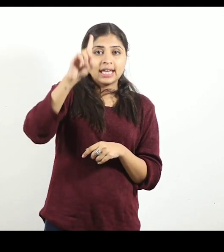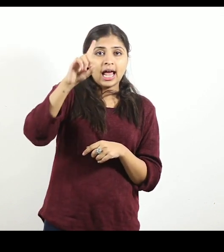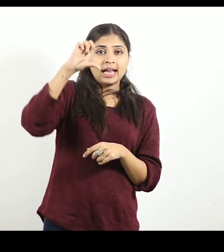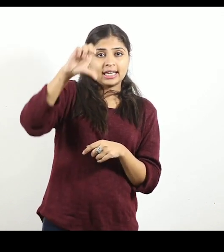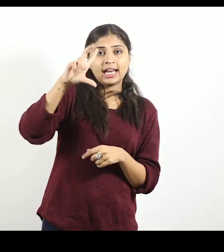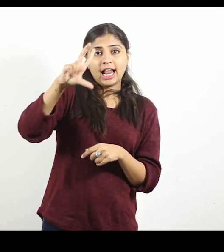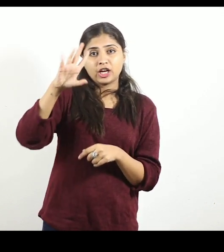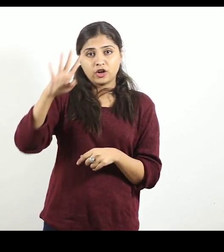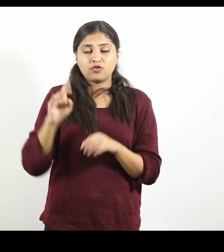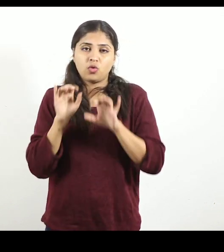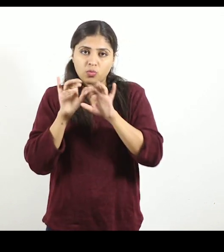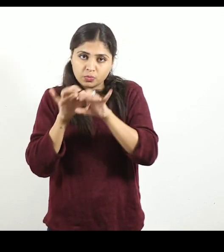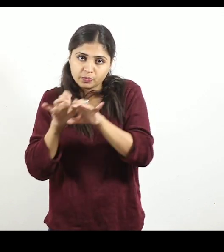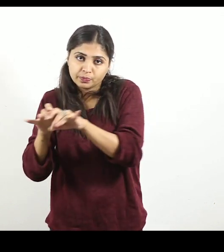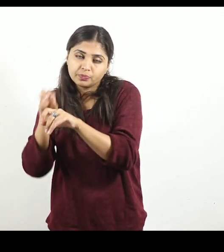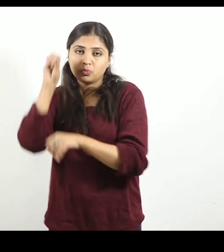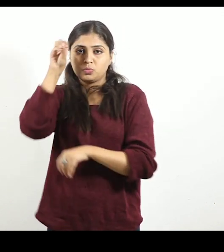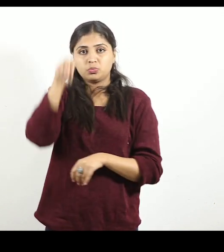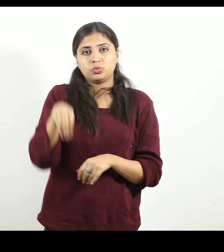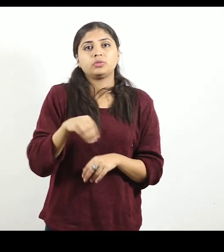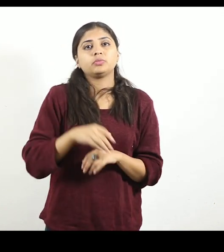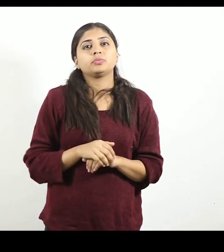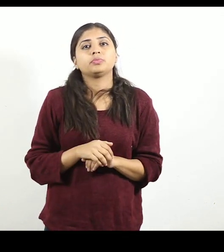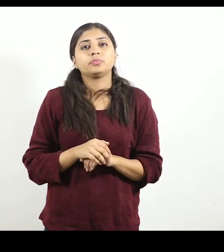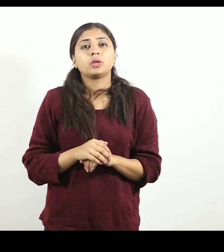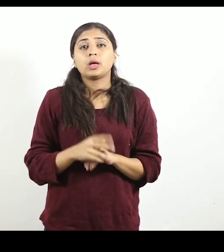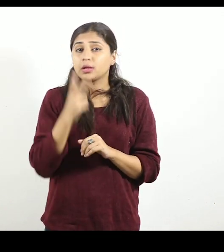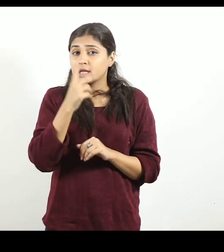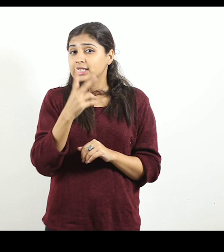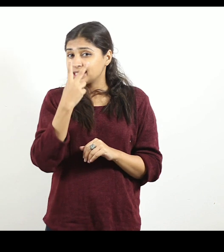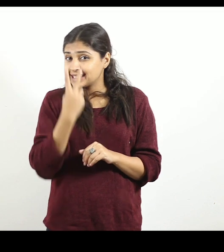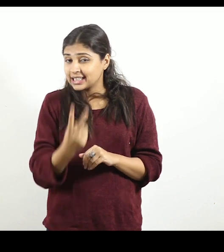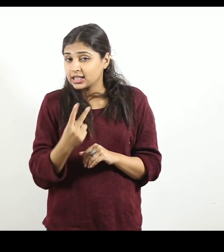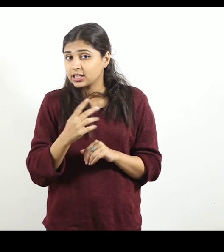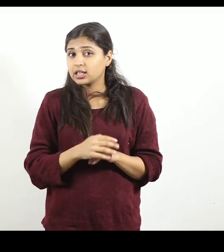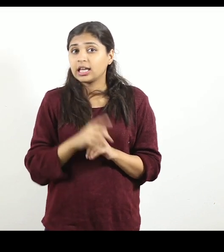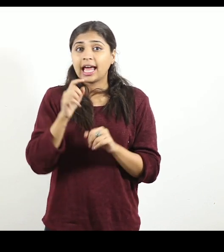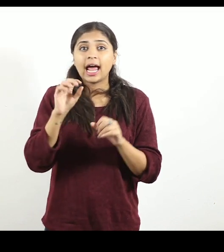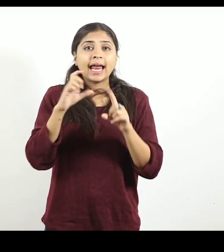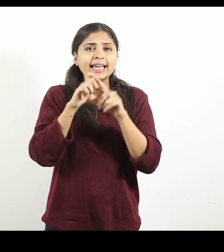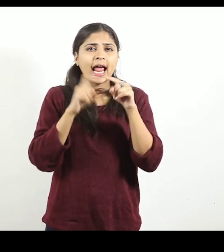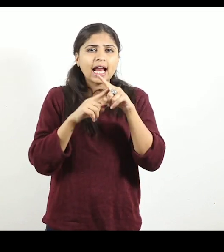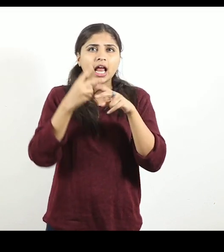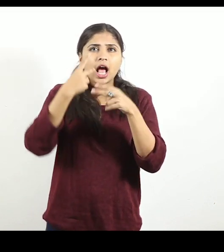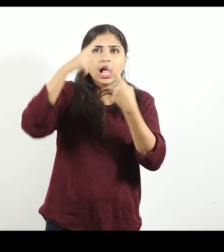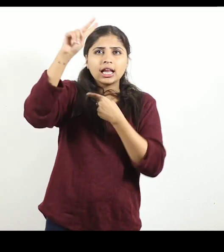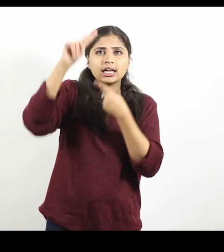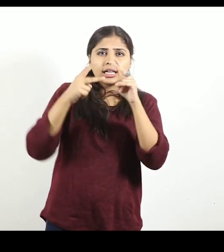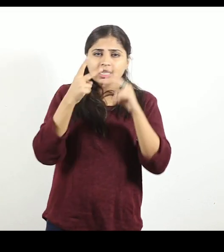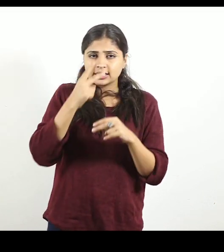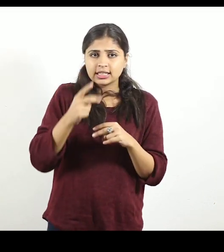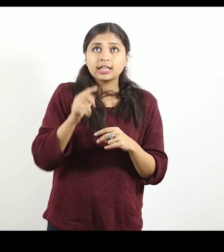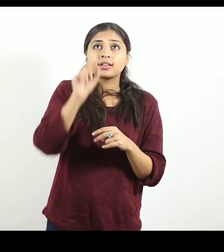into the formula bar. Note how the data appears in both of the formula bar and in